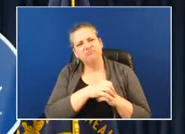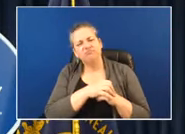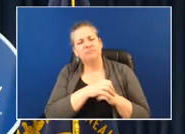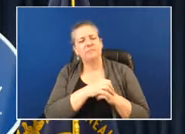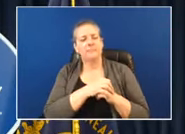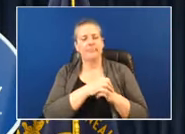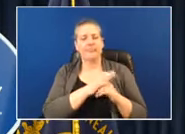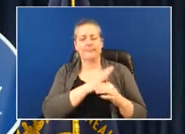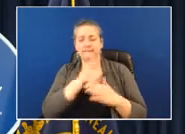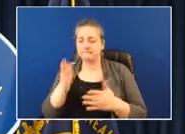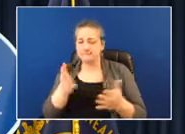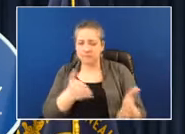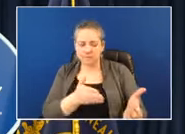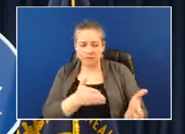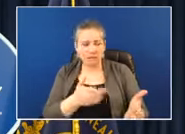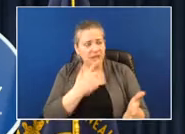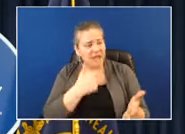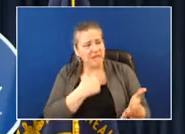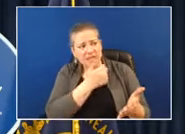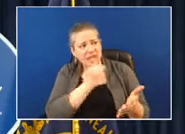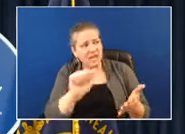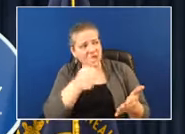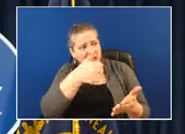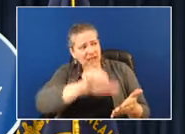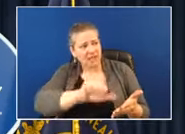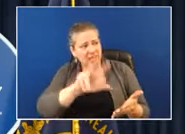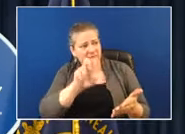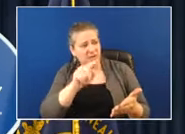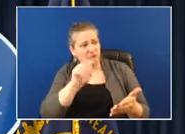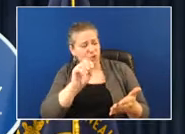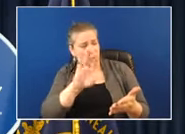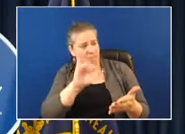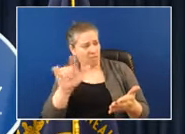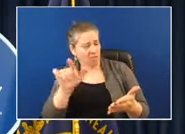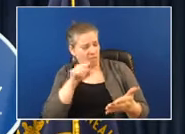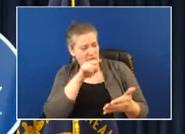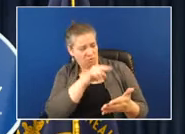Are there any vetoed bills that you have circled that